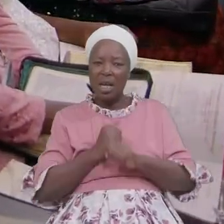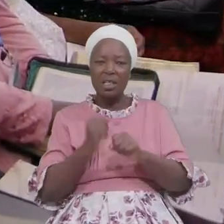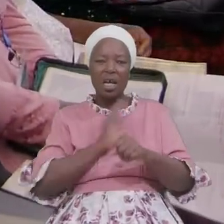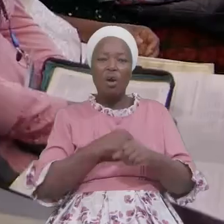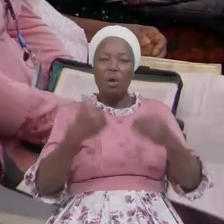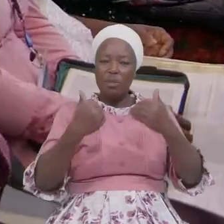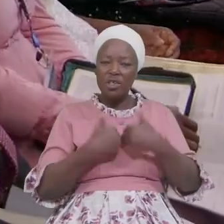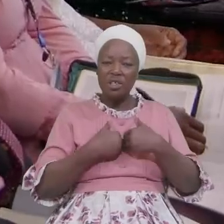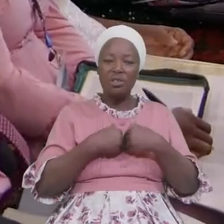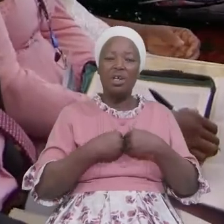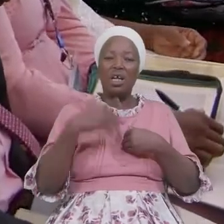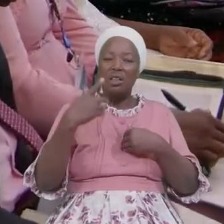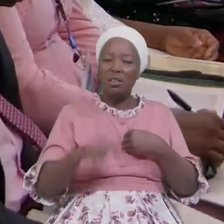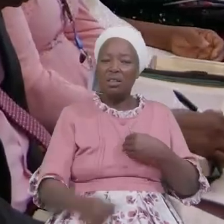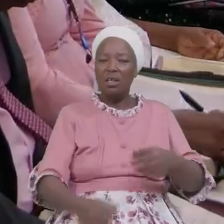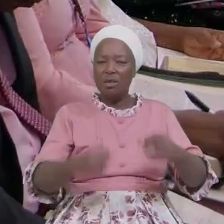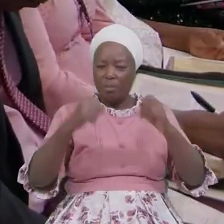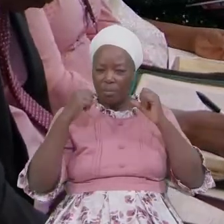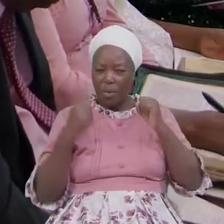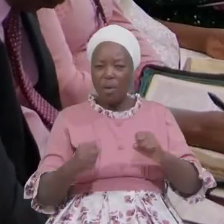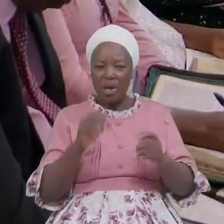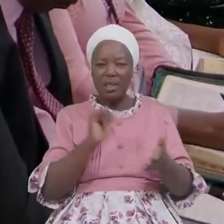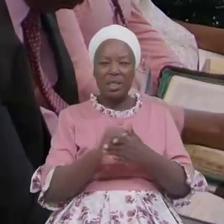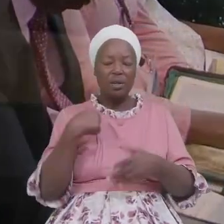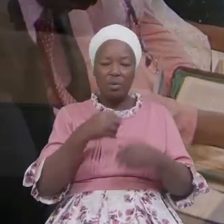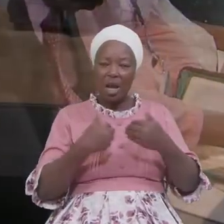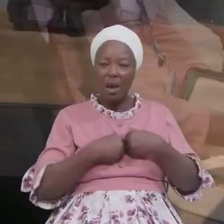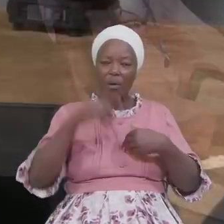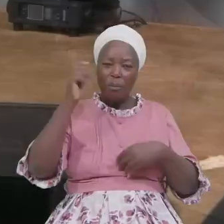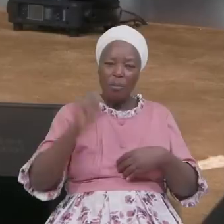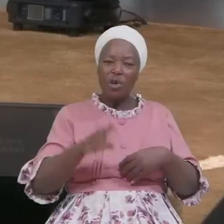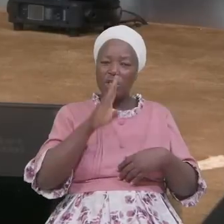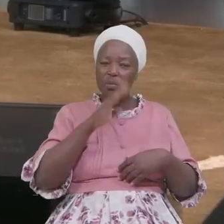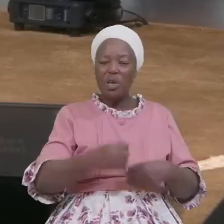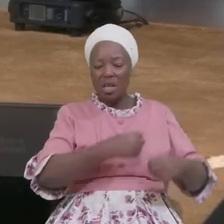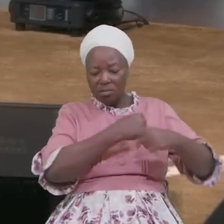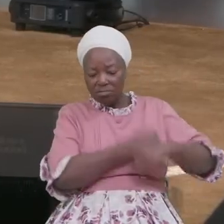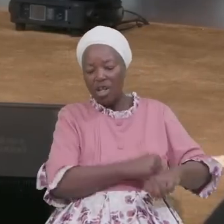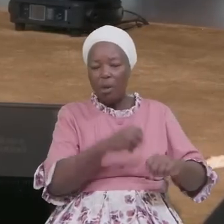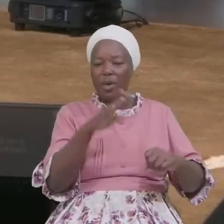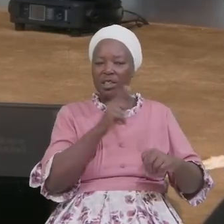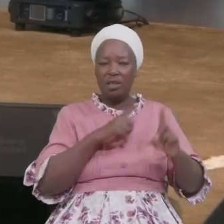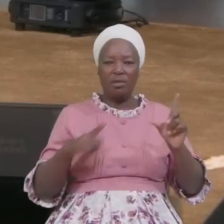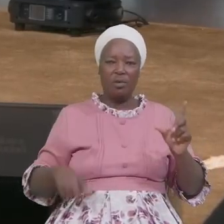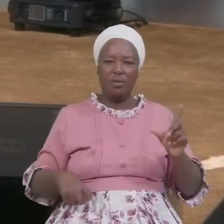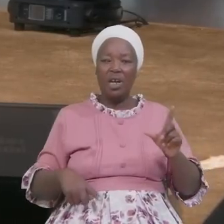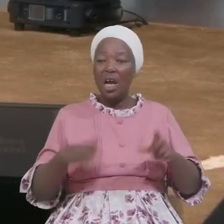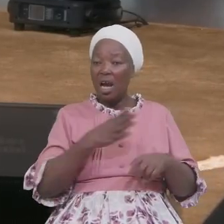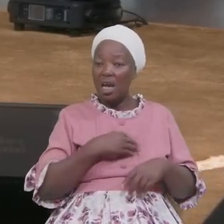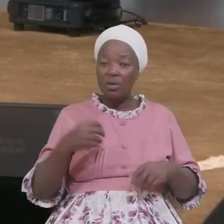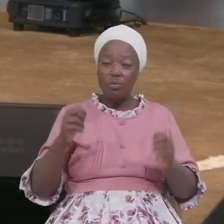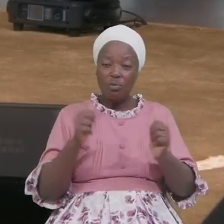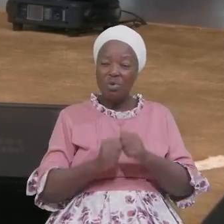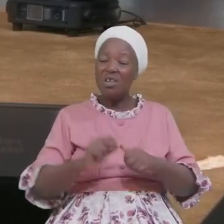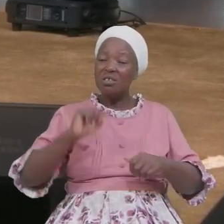the militancy we have must be fortified by the Lord and with